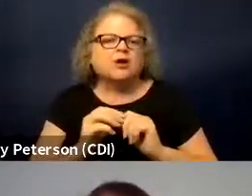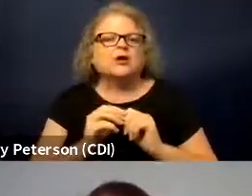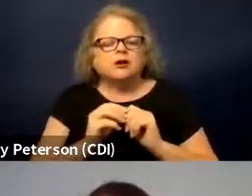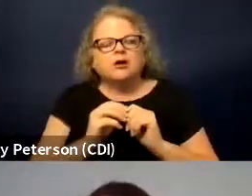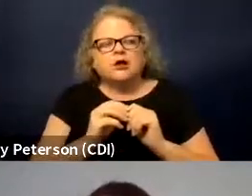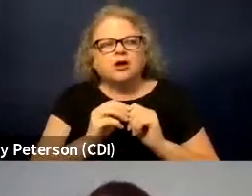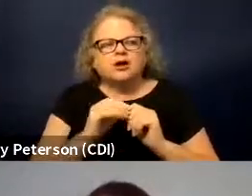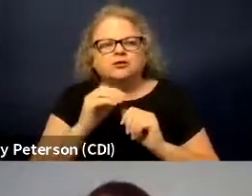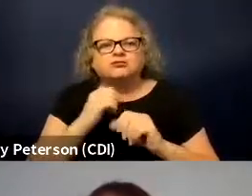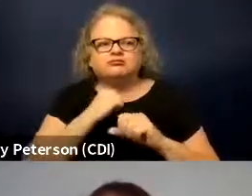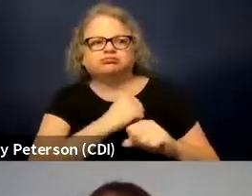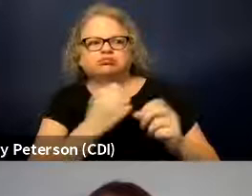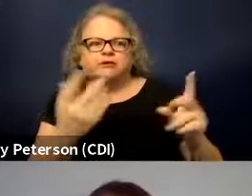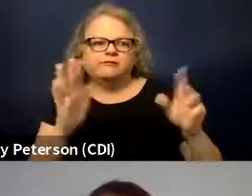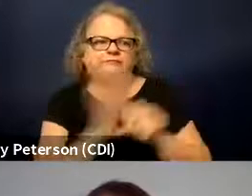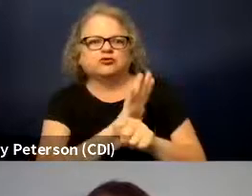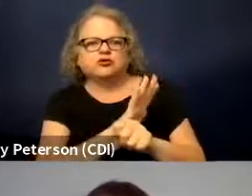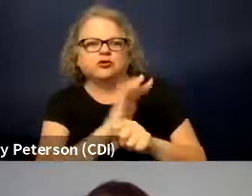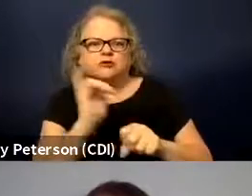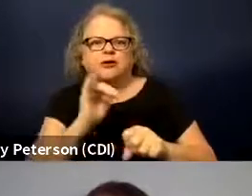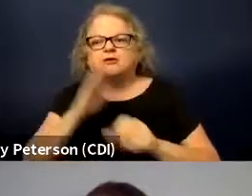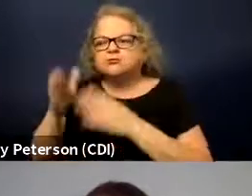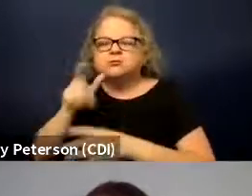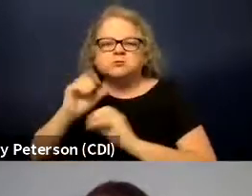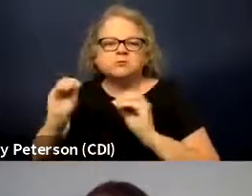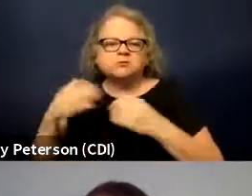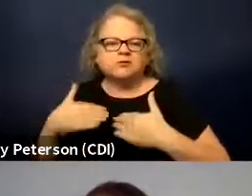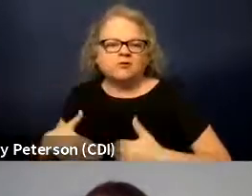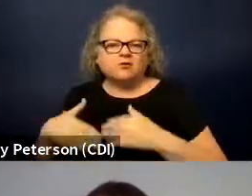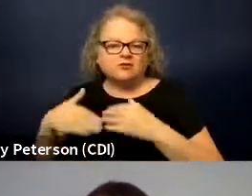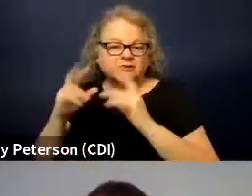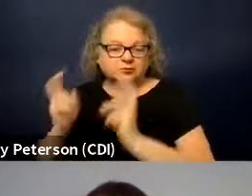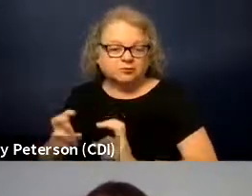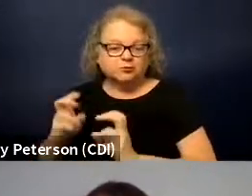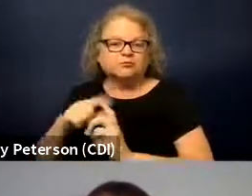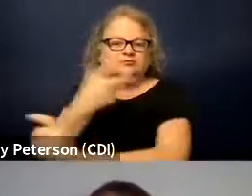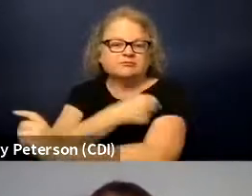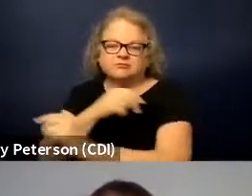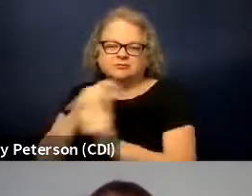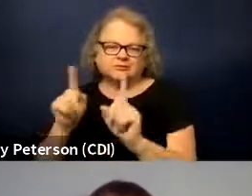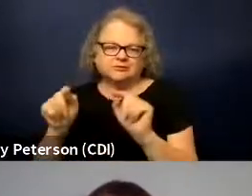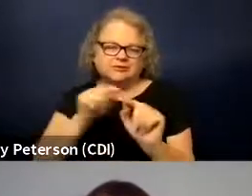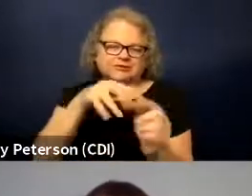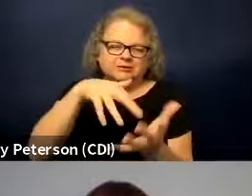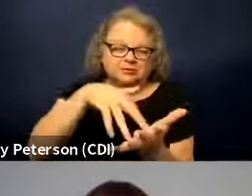you some numbers from the Medical University of South Carolina in Charleston. It's